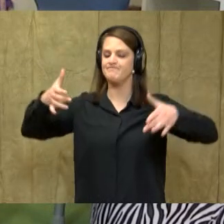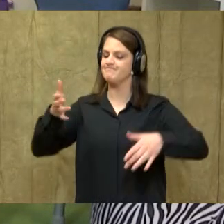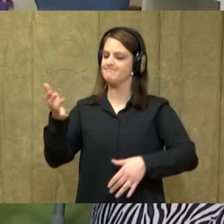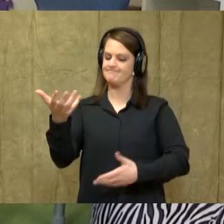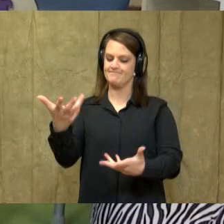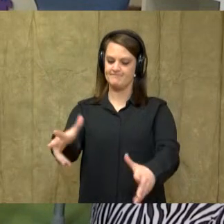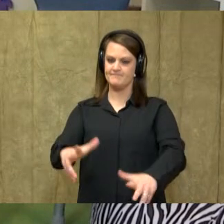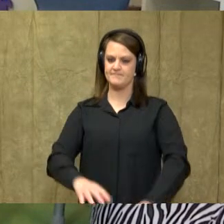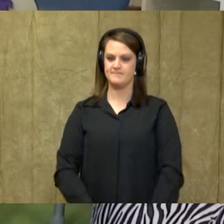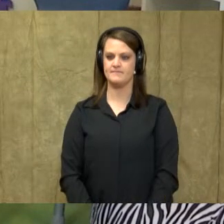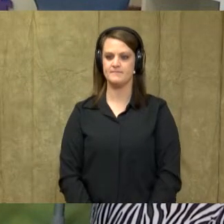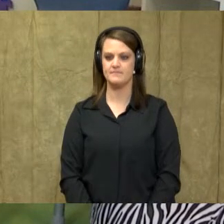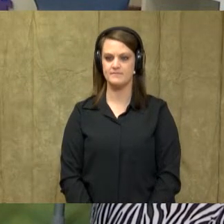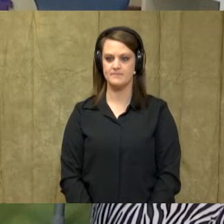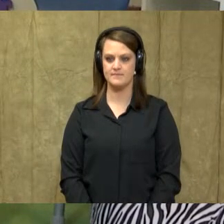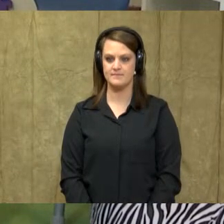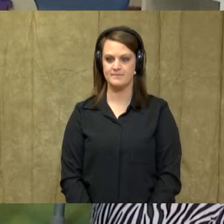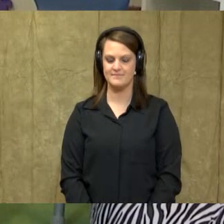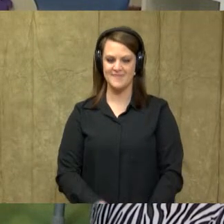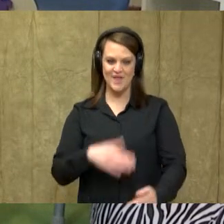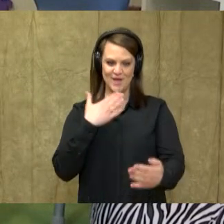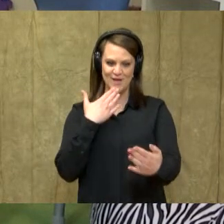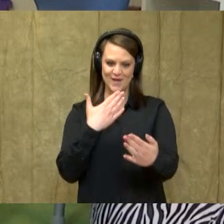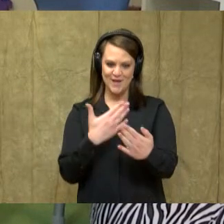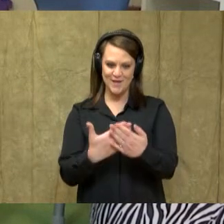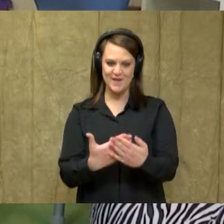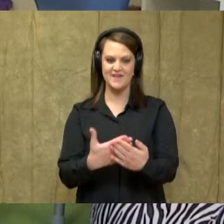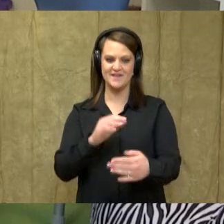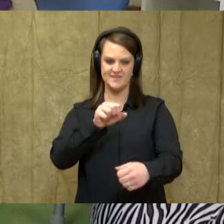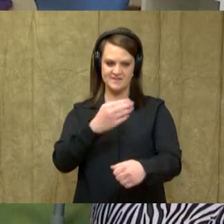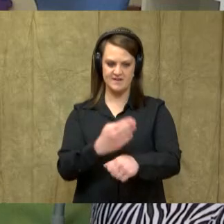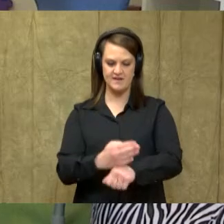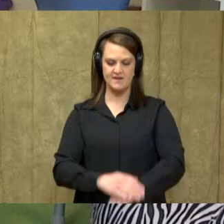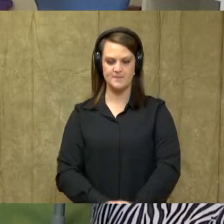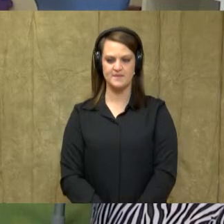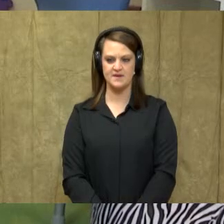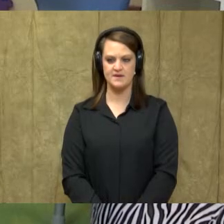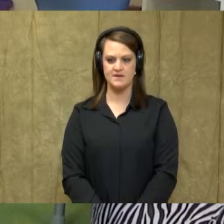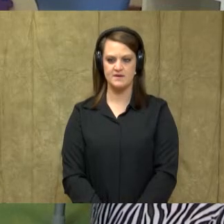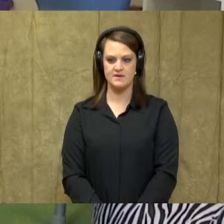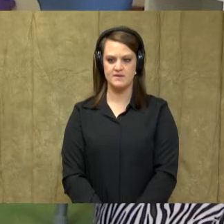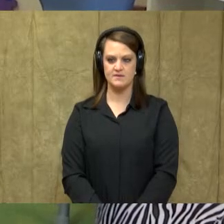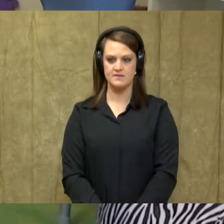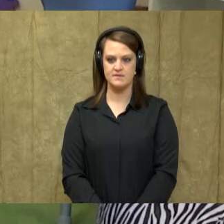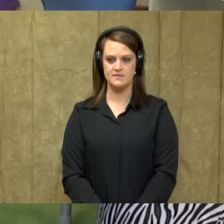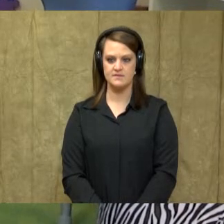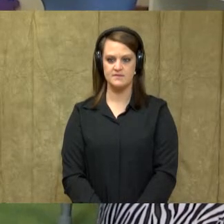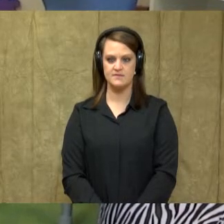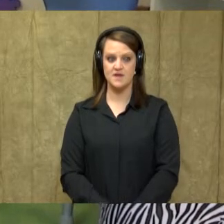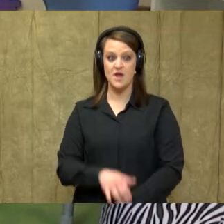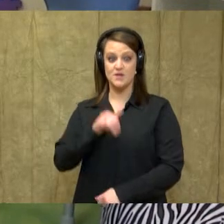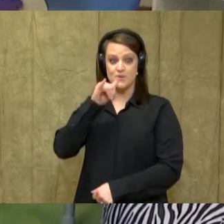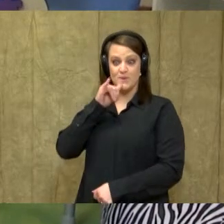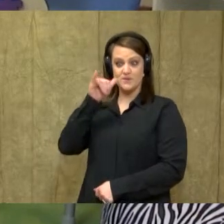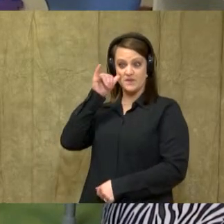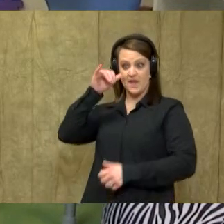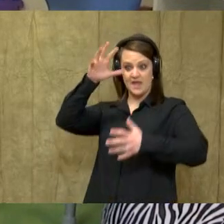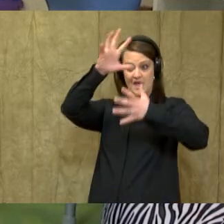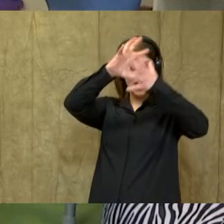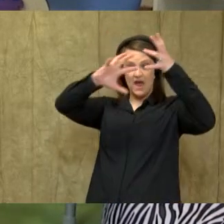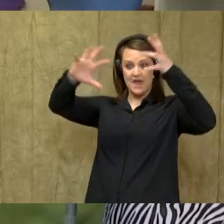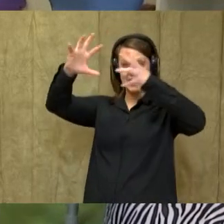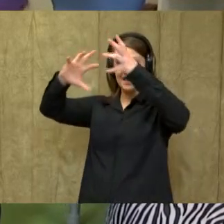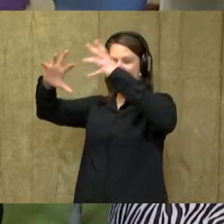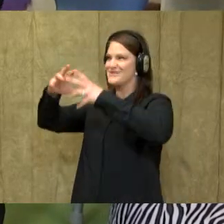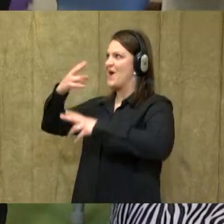like that. Good job. Okay, now yesterday we made clouds, didn't we? That was